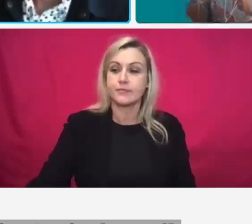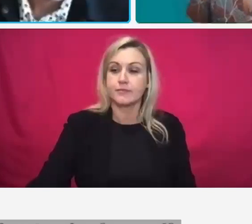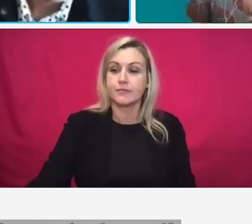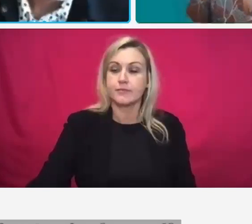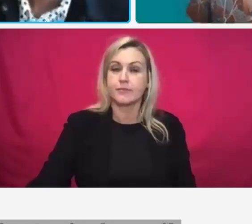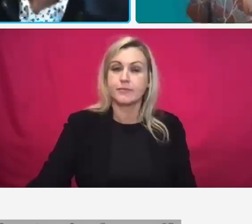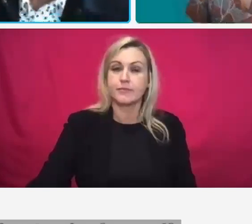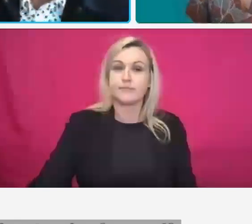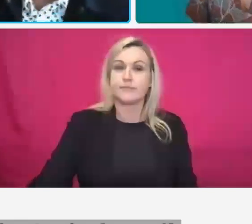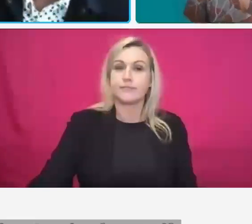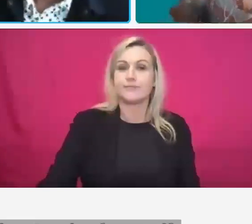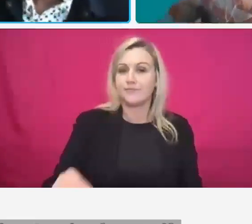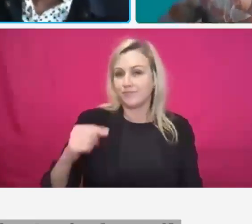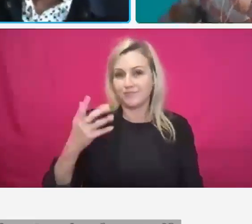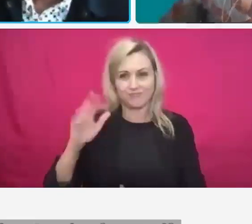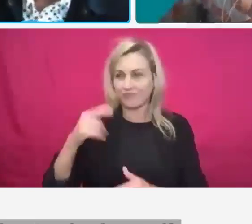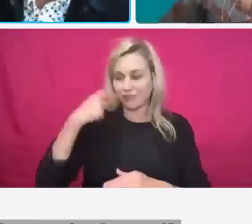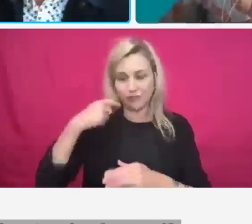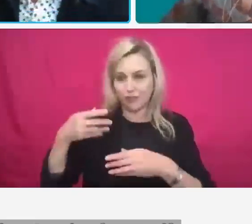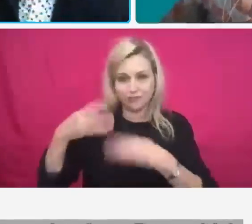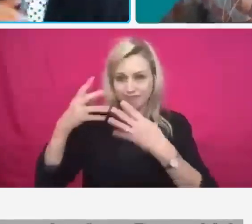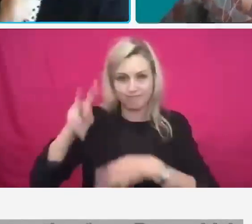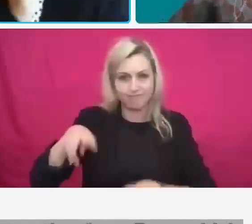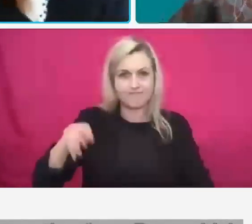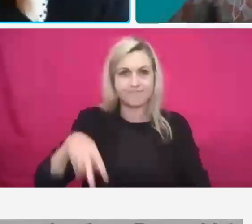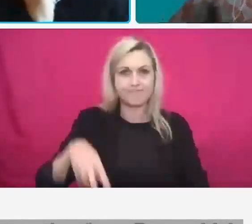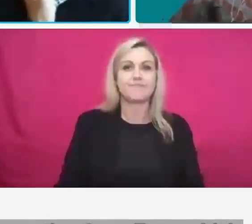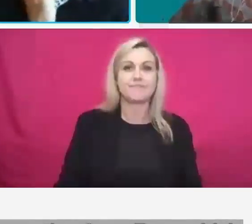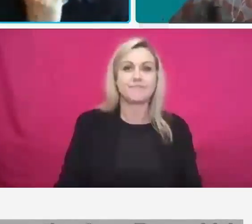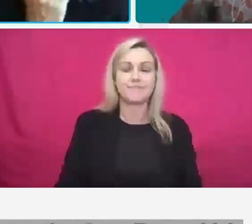Sorry, I'm just losing track of myself. So